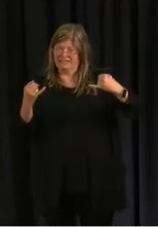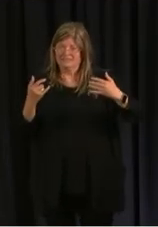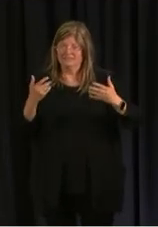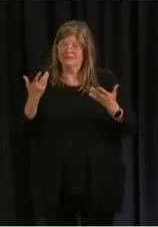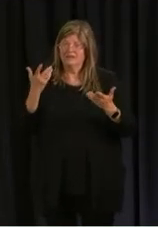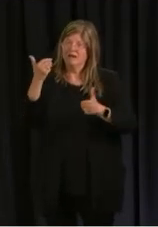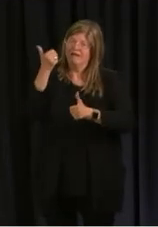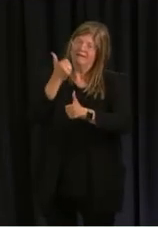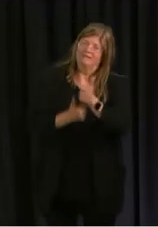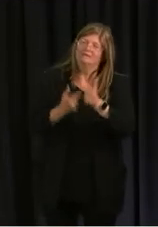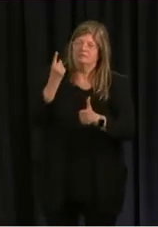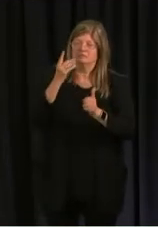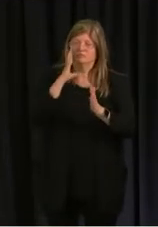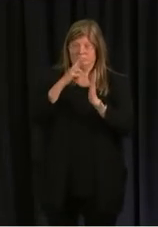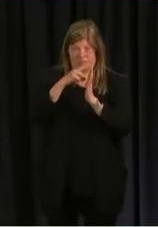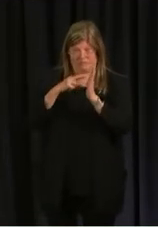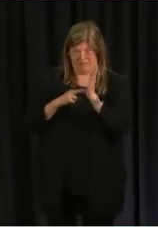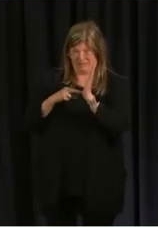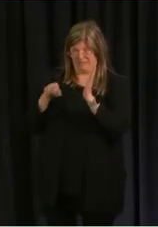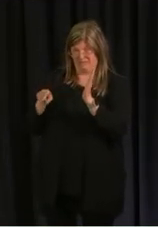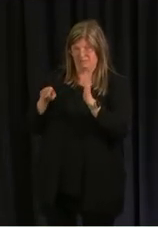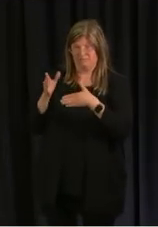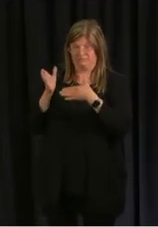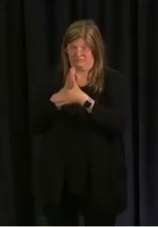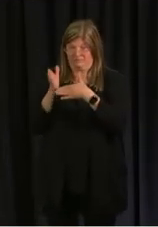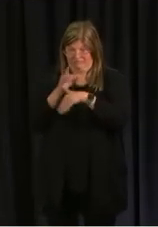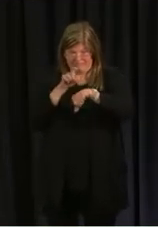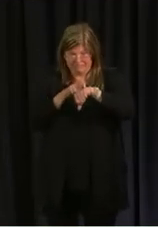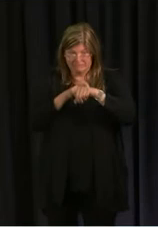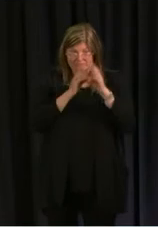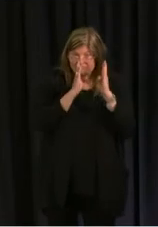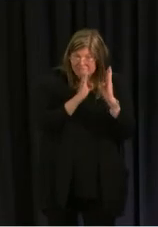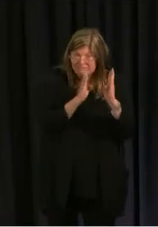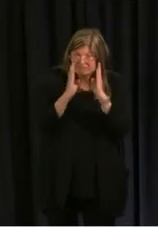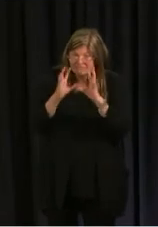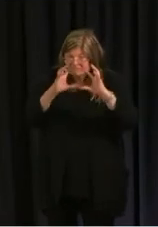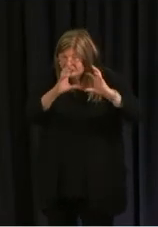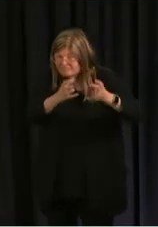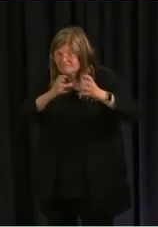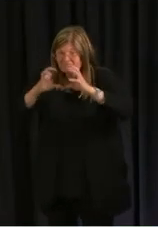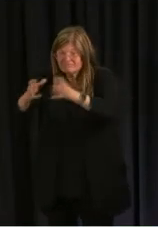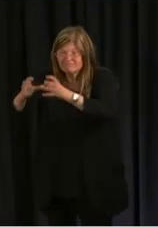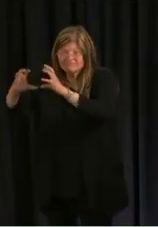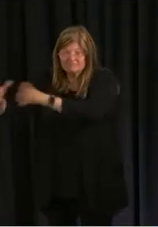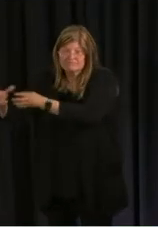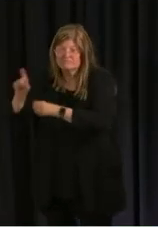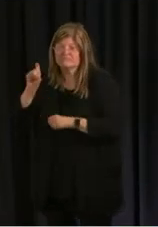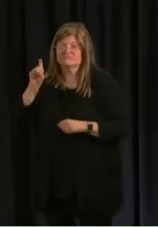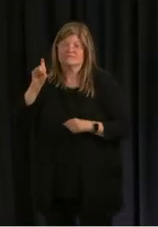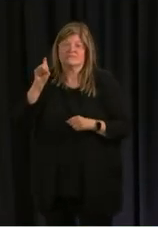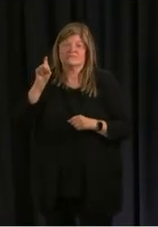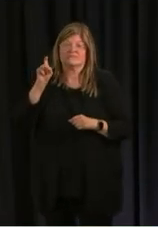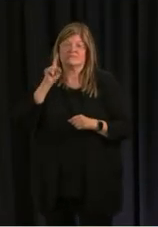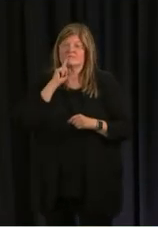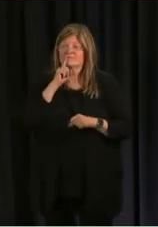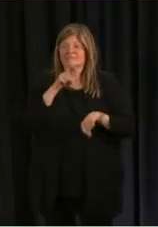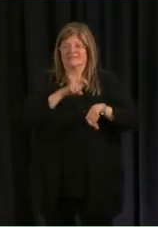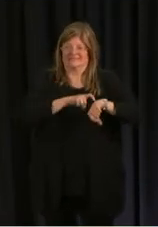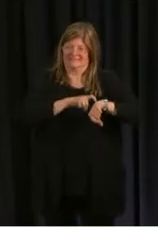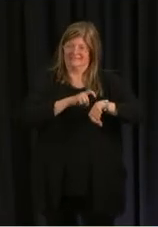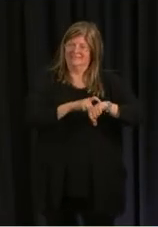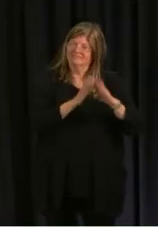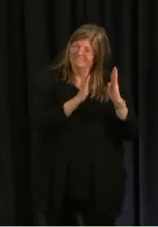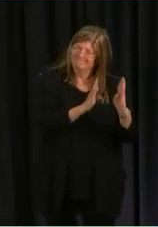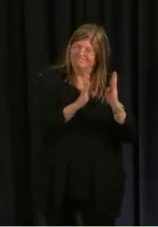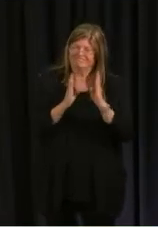who registered will have it within a specific time period? And if so, what would be that time period? Does that